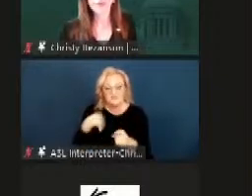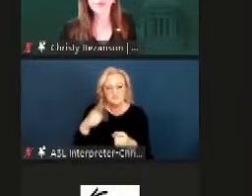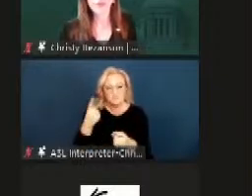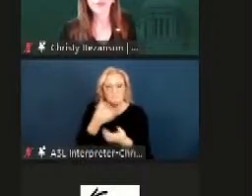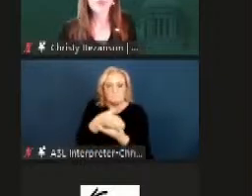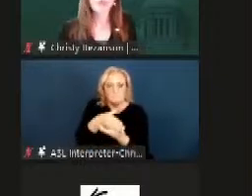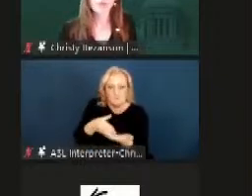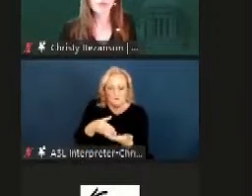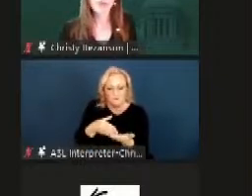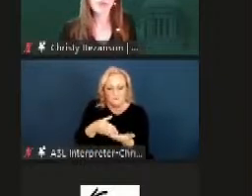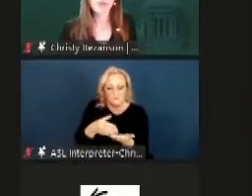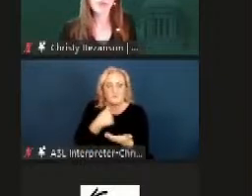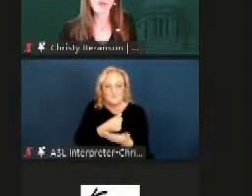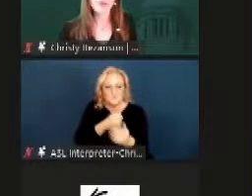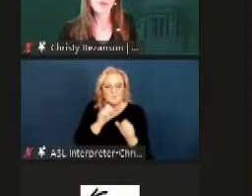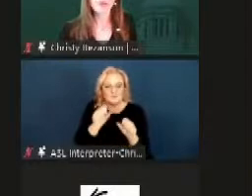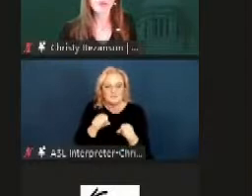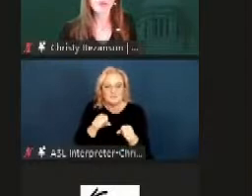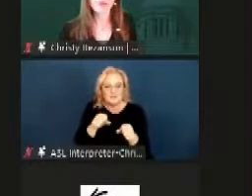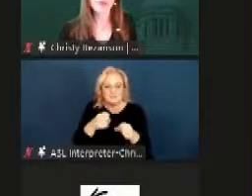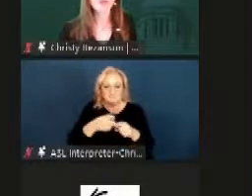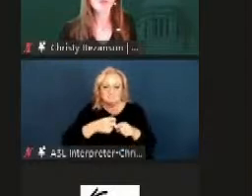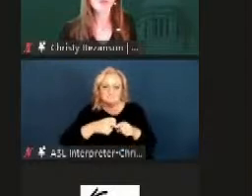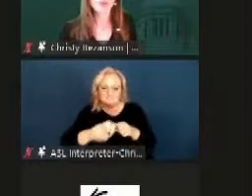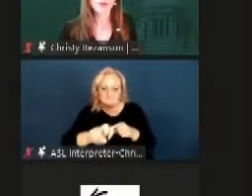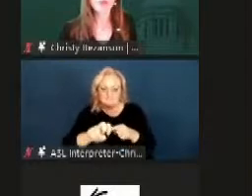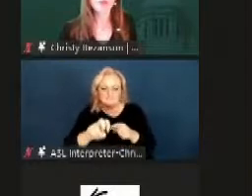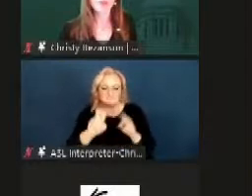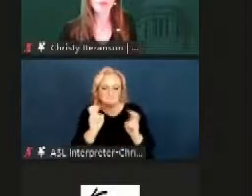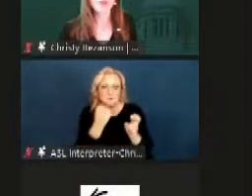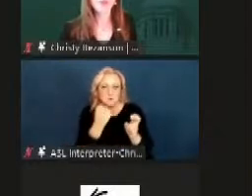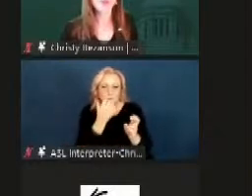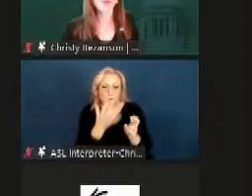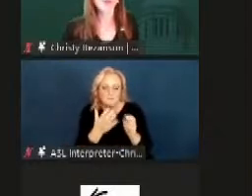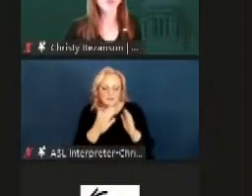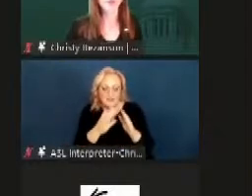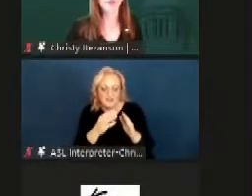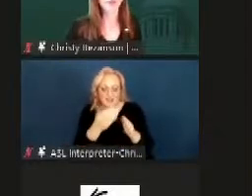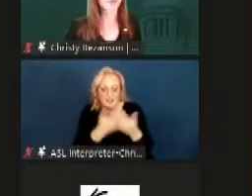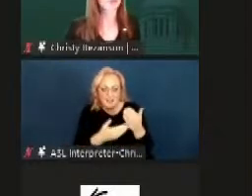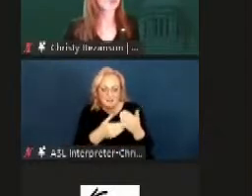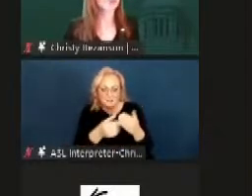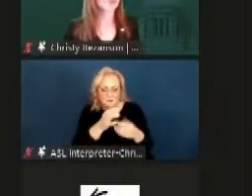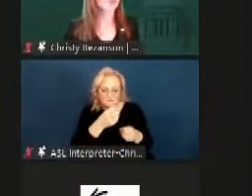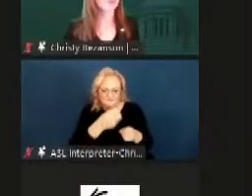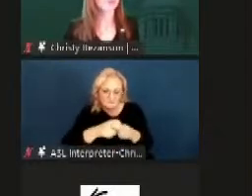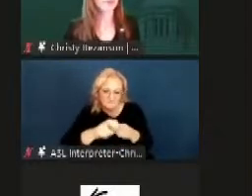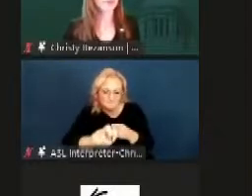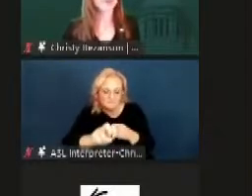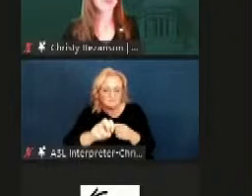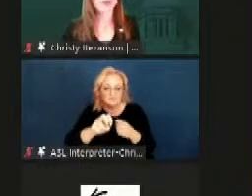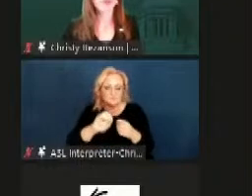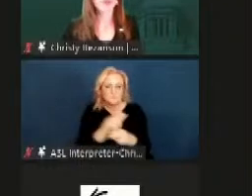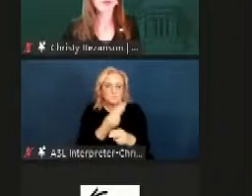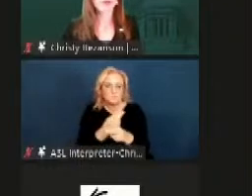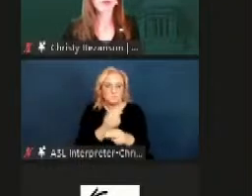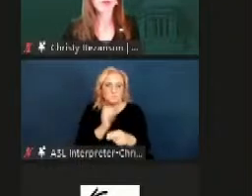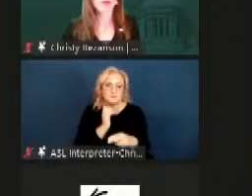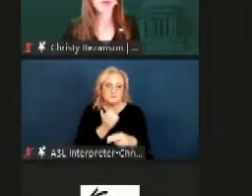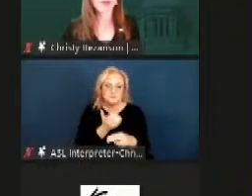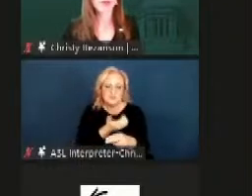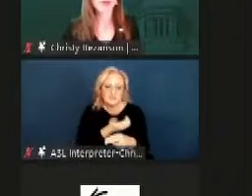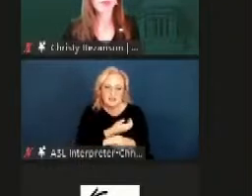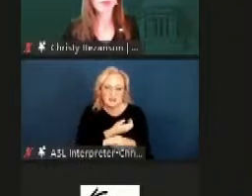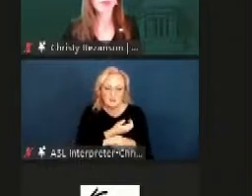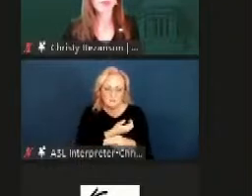to develop a warm handoff to use those limited resources that we have. And we want to really focus on reducing recidivism